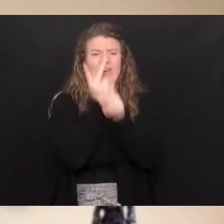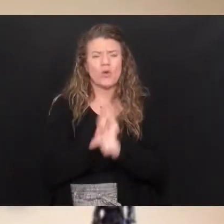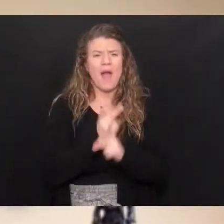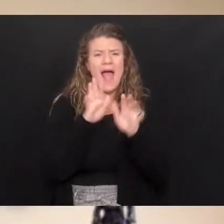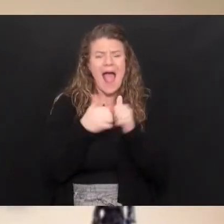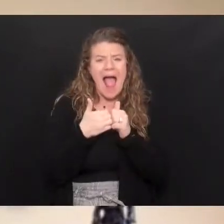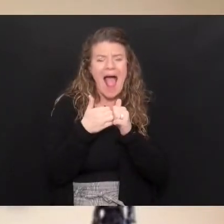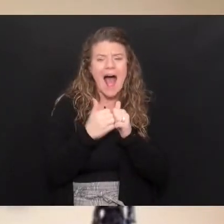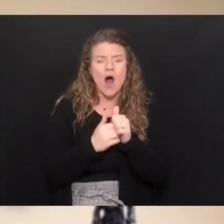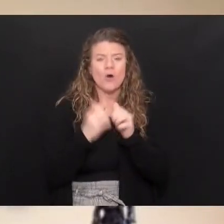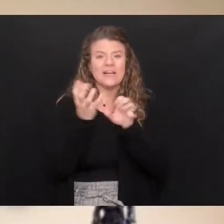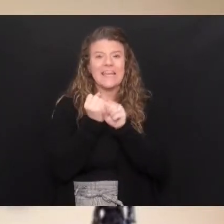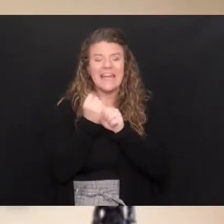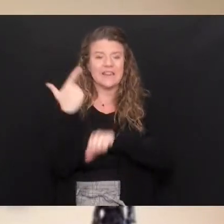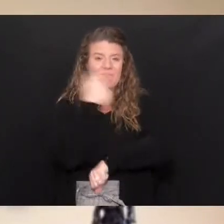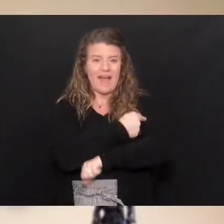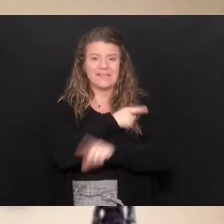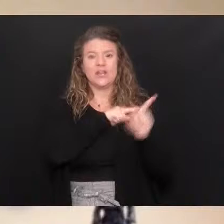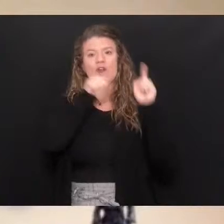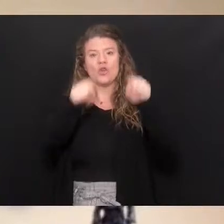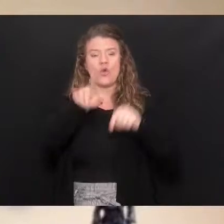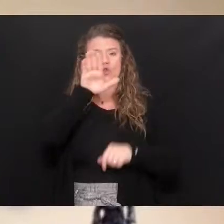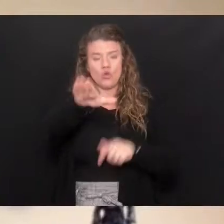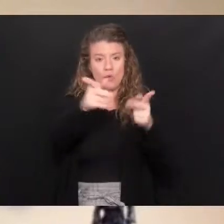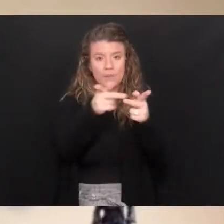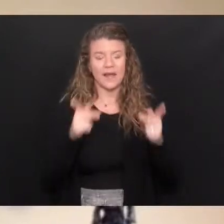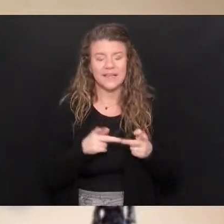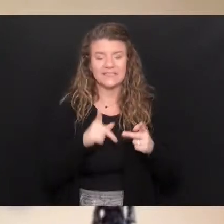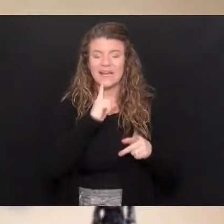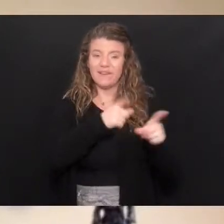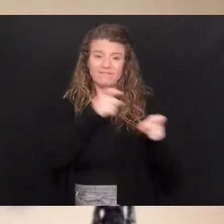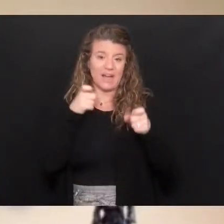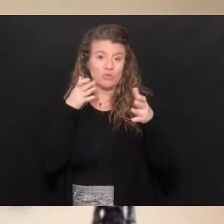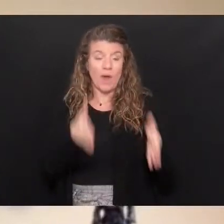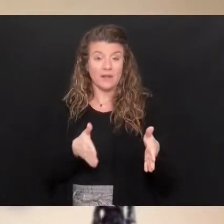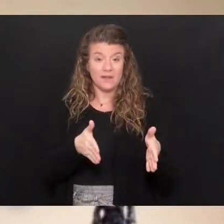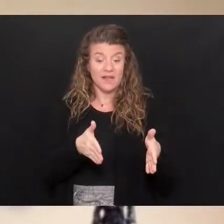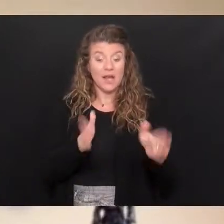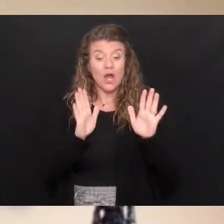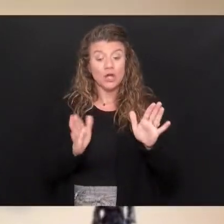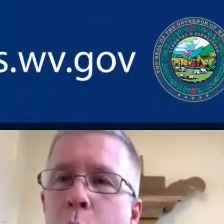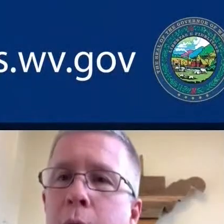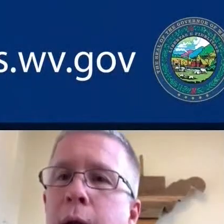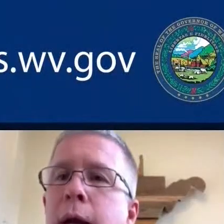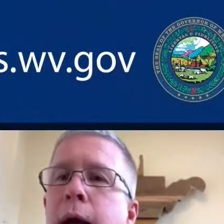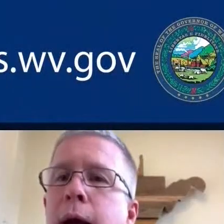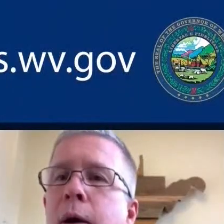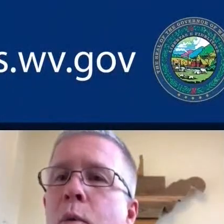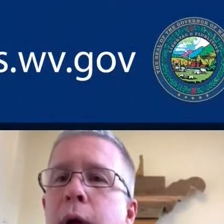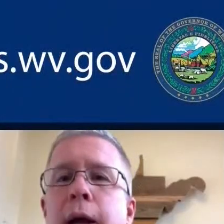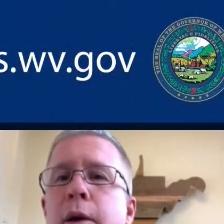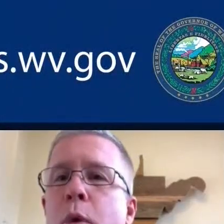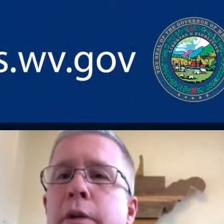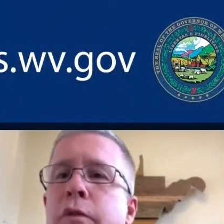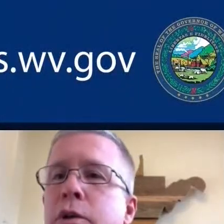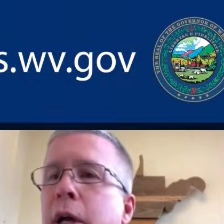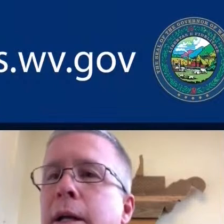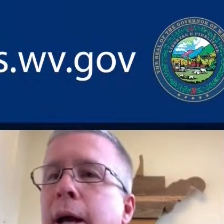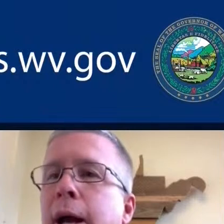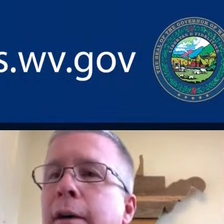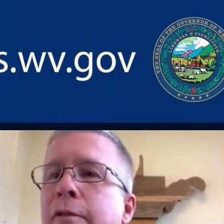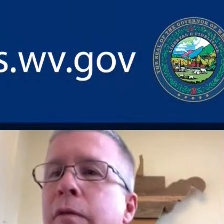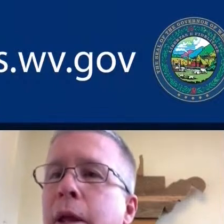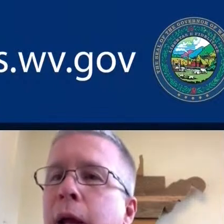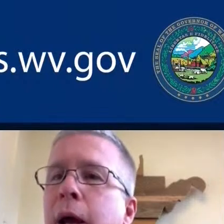to get you vaccinated in an expeditious manner. So again, we in West